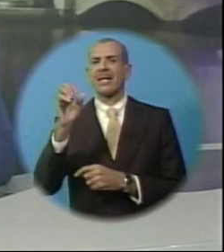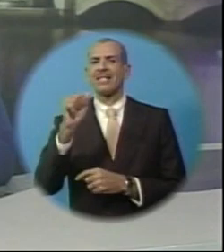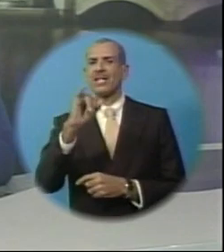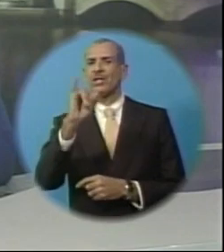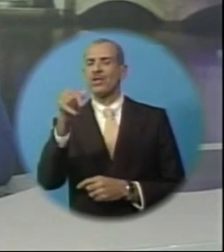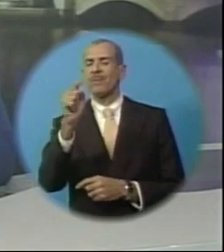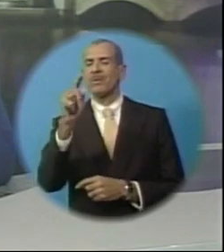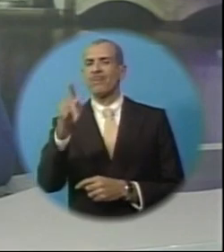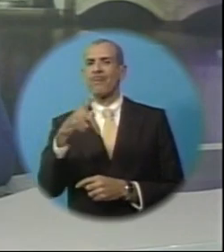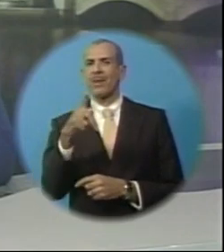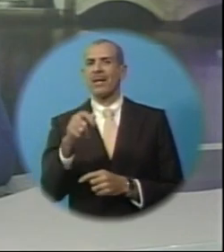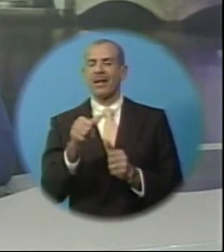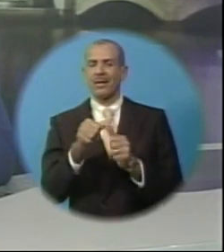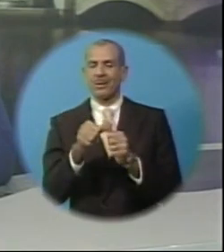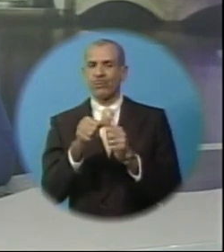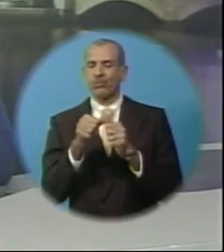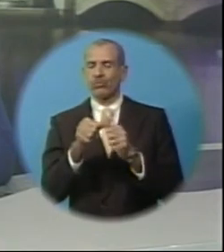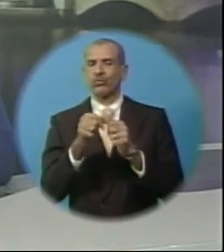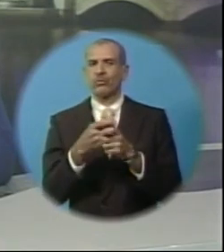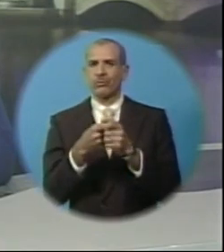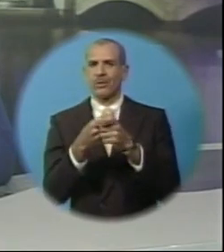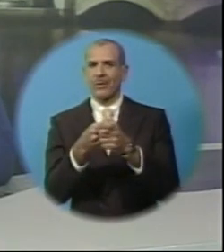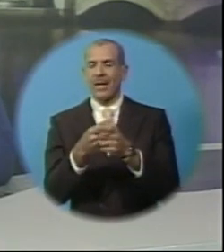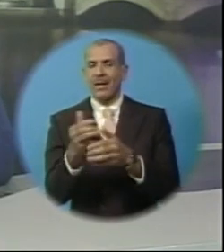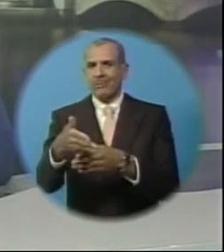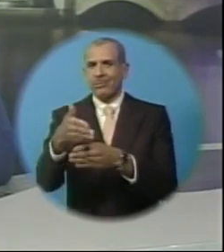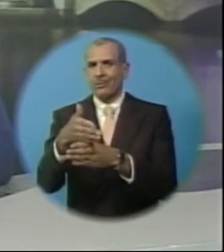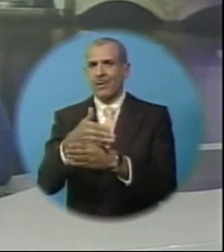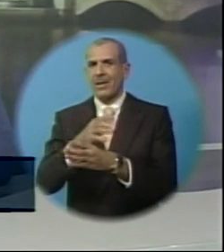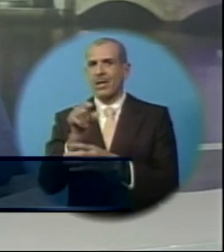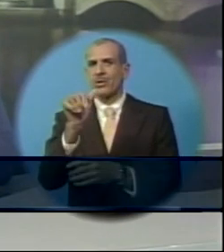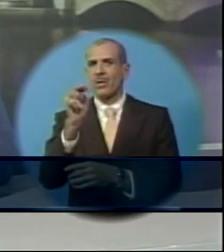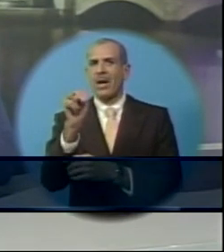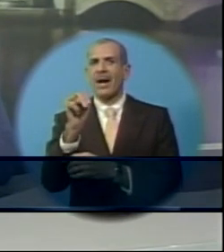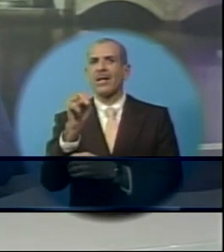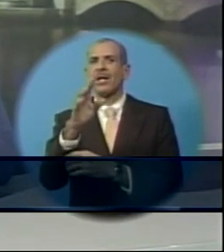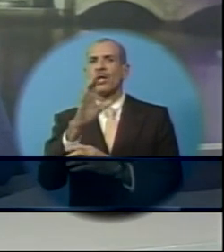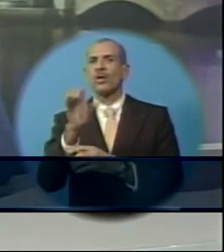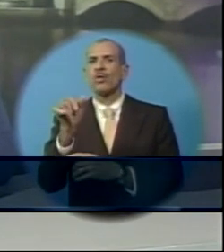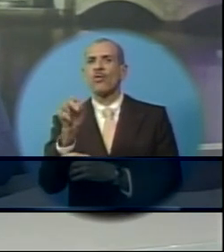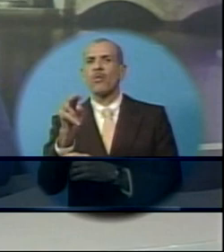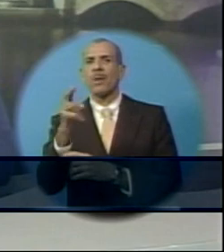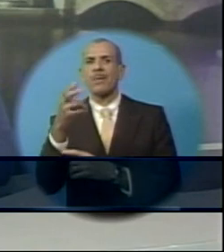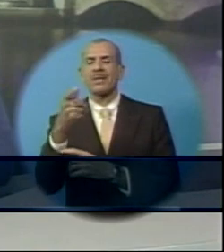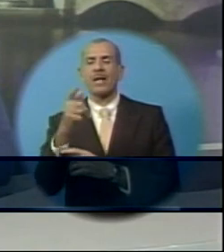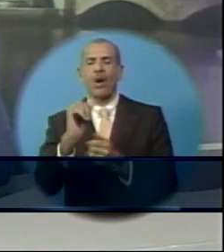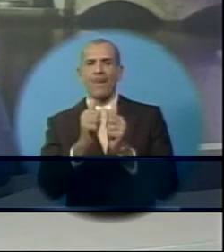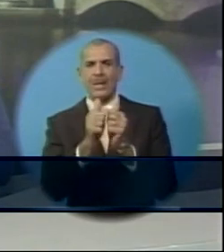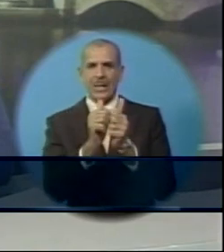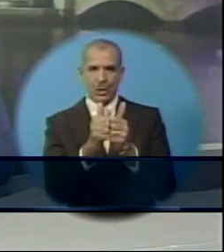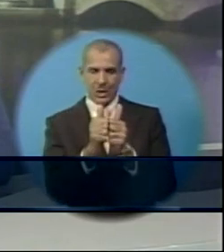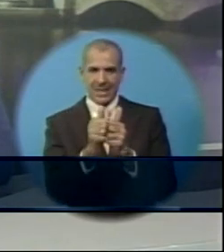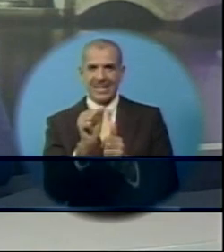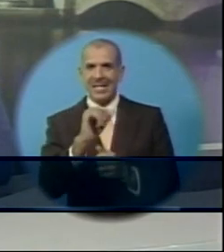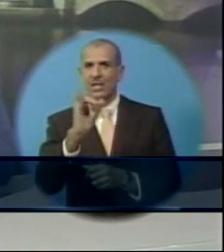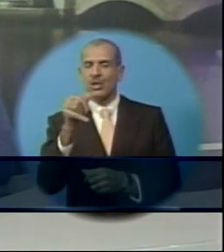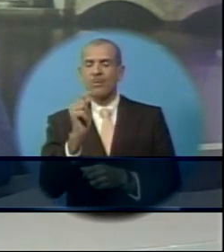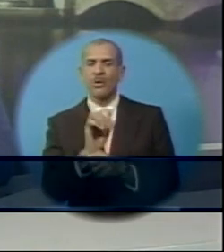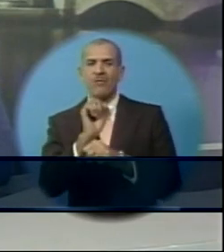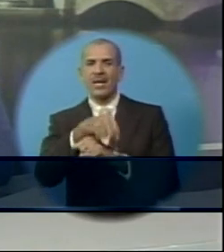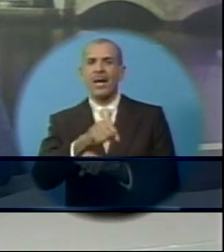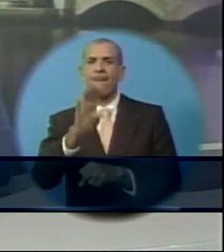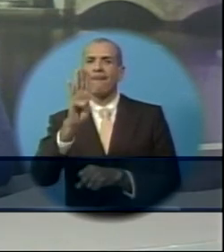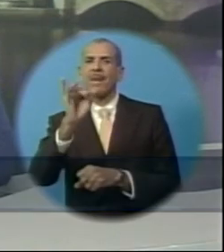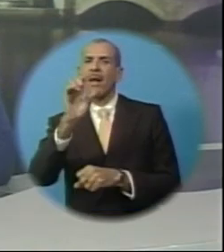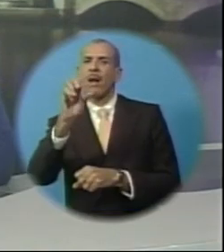their unbeaten run as they continue their progression in the Guardian Group Herman Griffith Primary School's cricket competition. St. James defeated Belmont